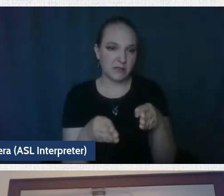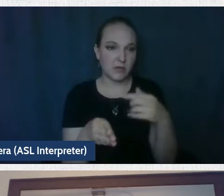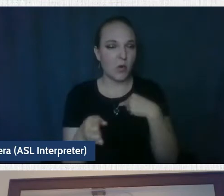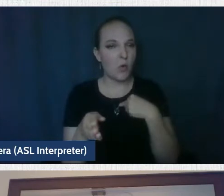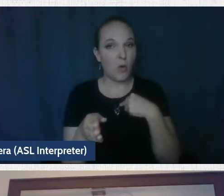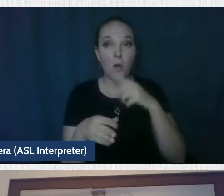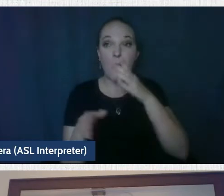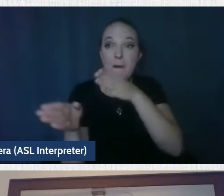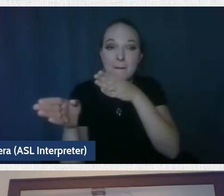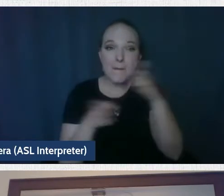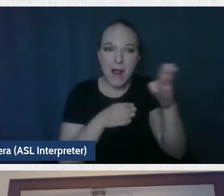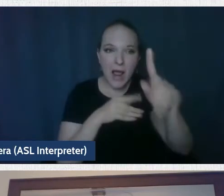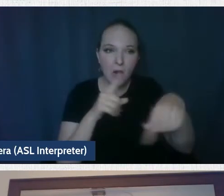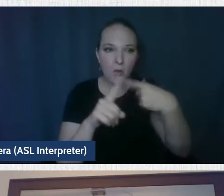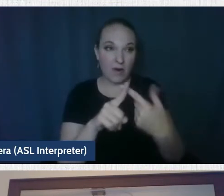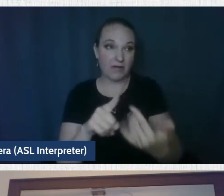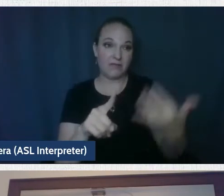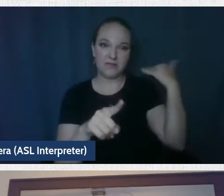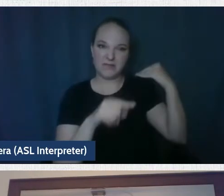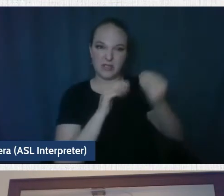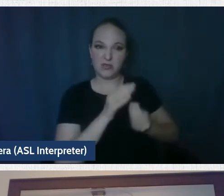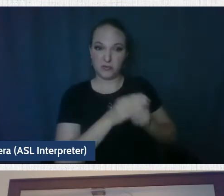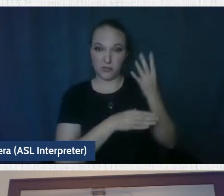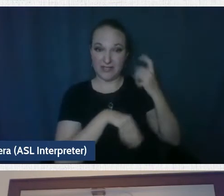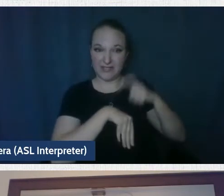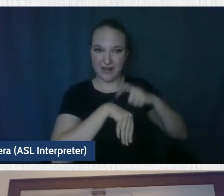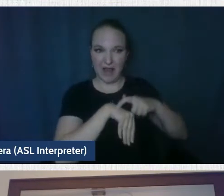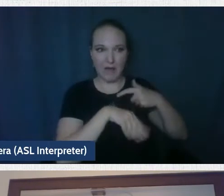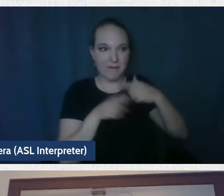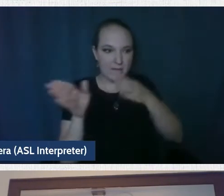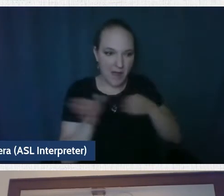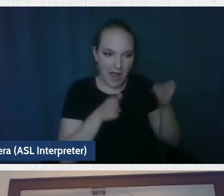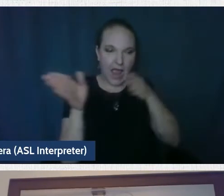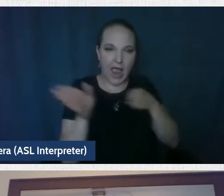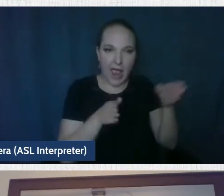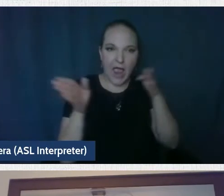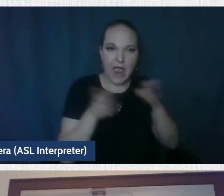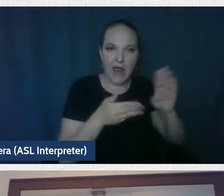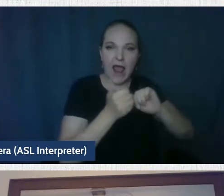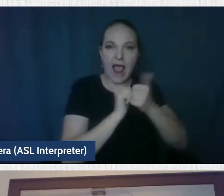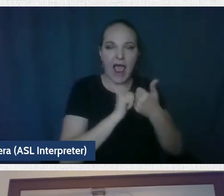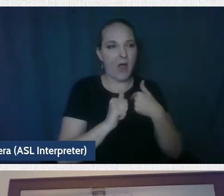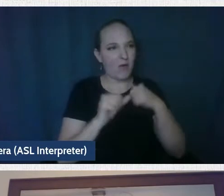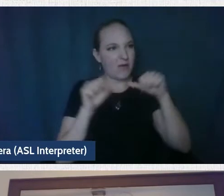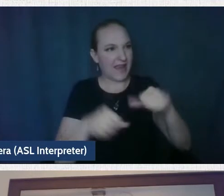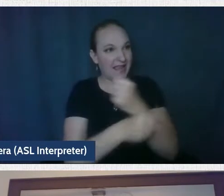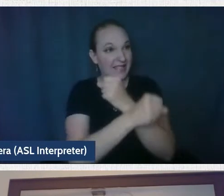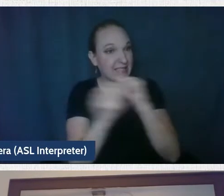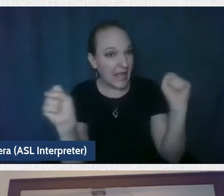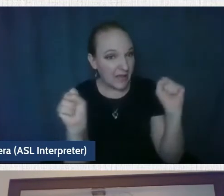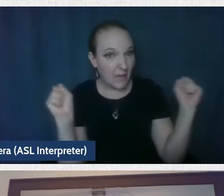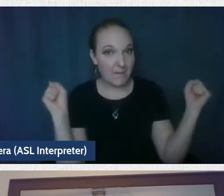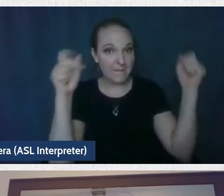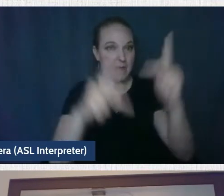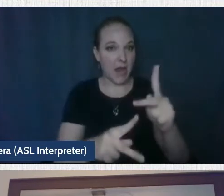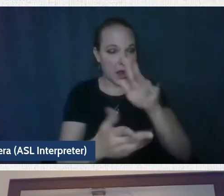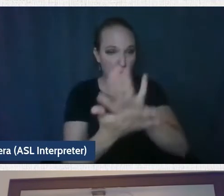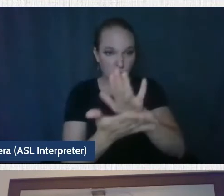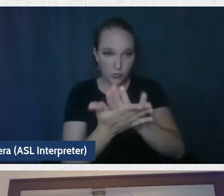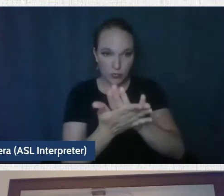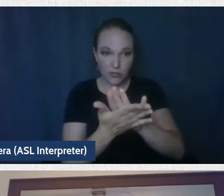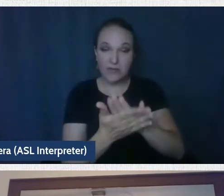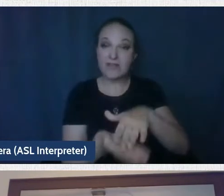back in before the early spring, in fact, how to do this safely and get the students back, putting the academic programming